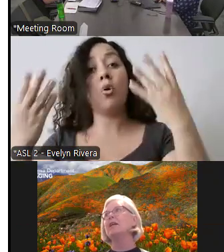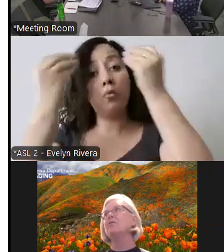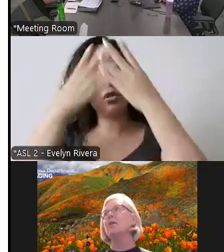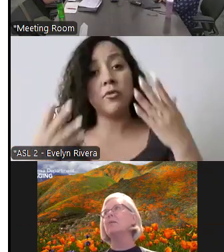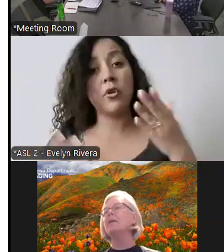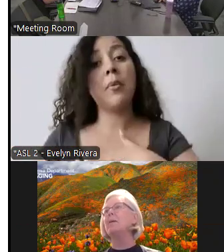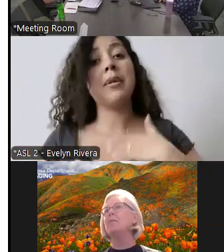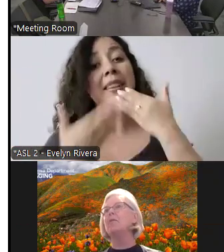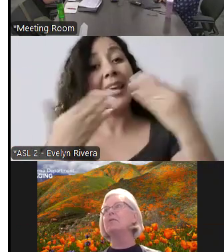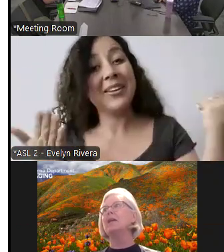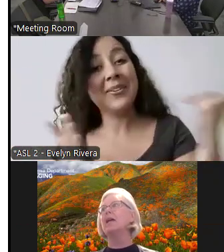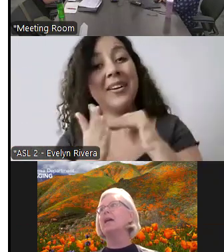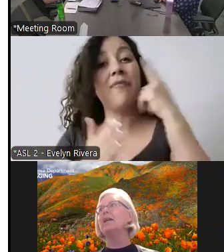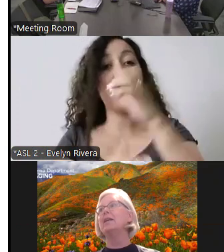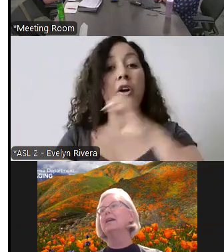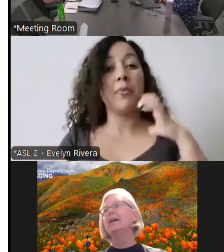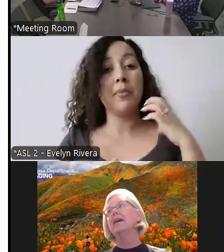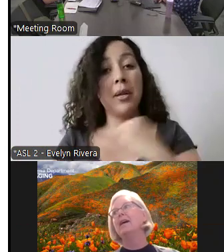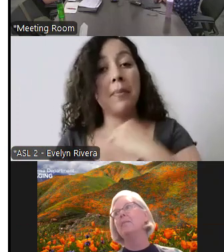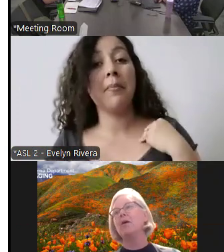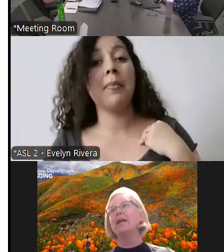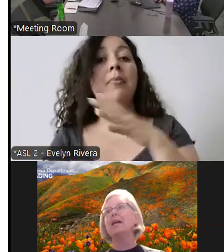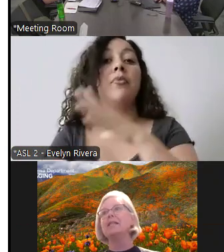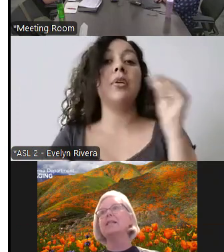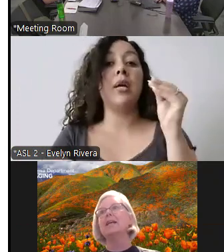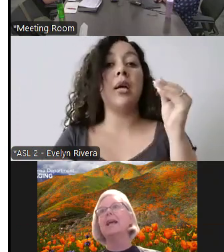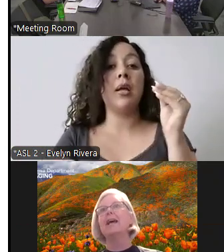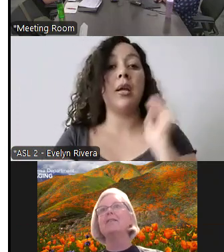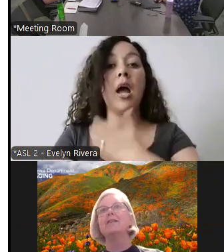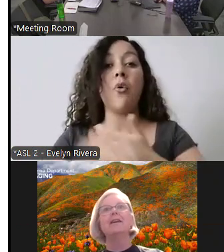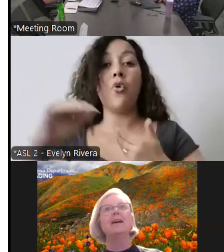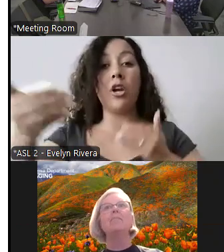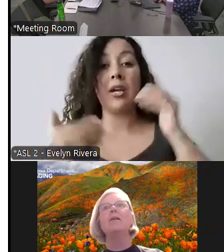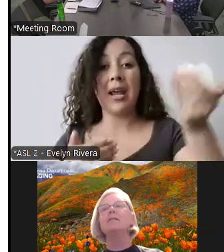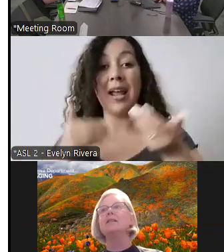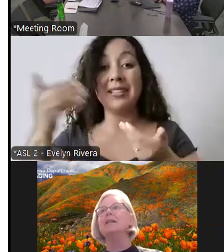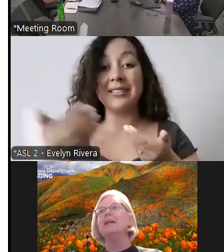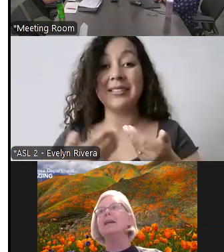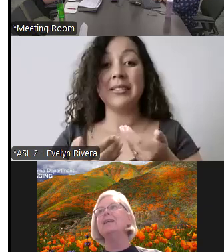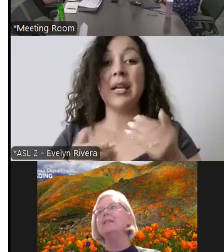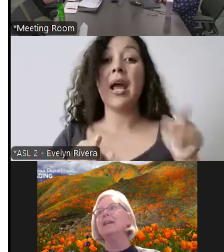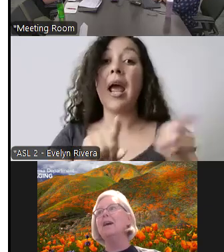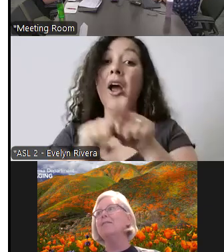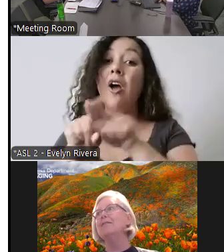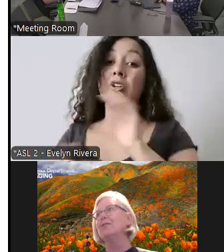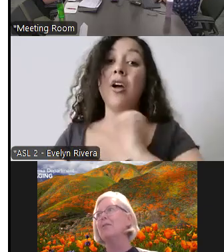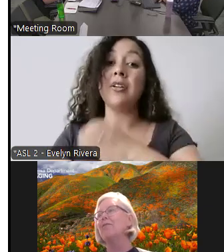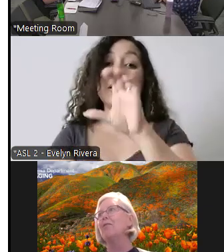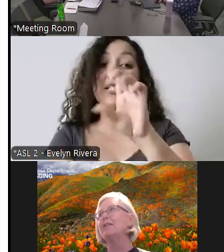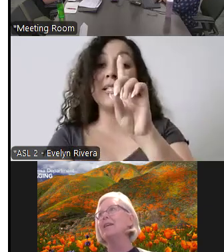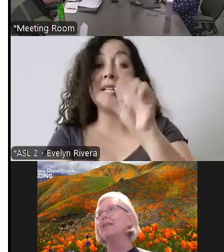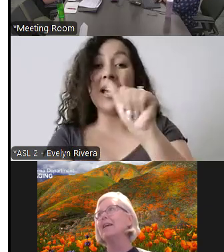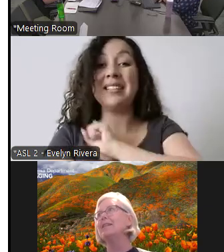thank you again to our committee members and our guests and our CDA staff.